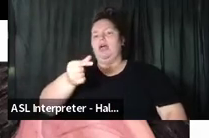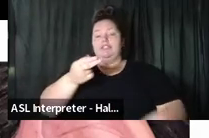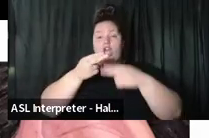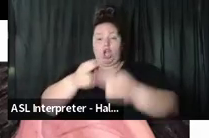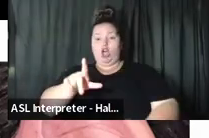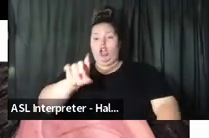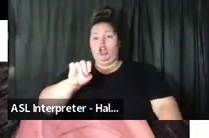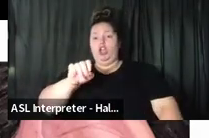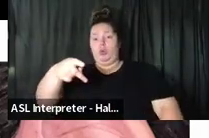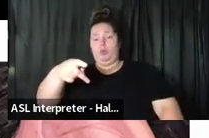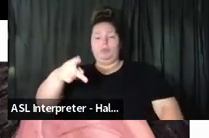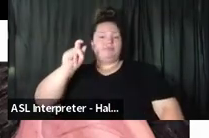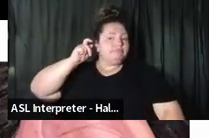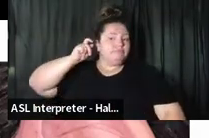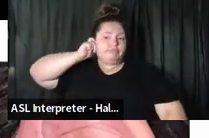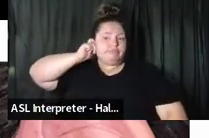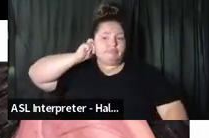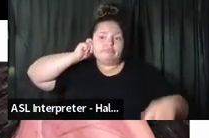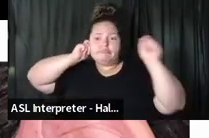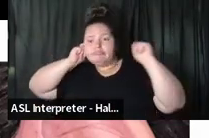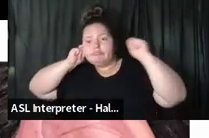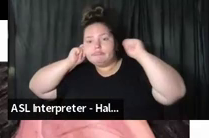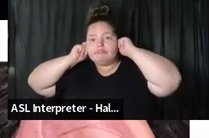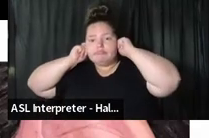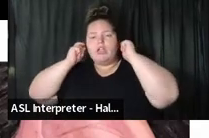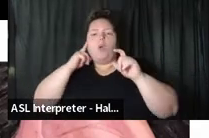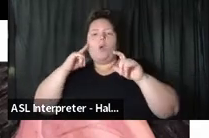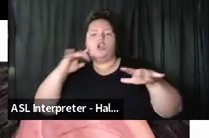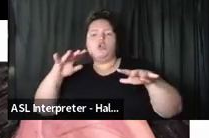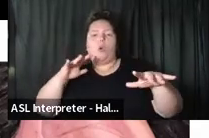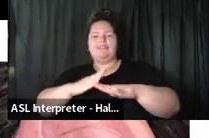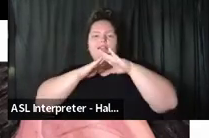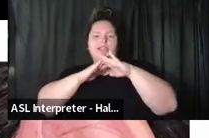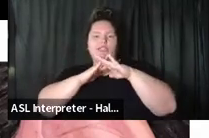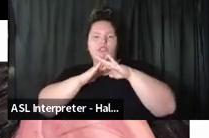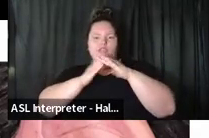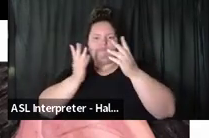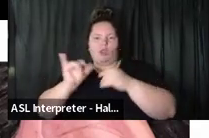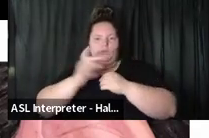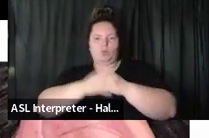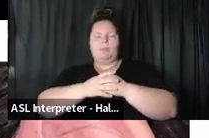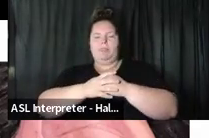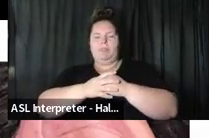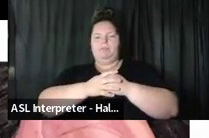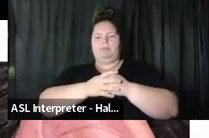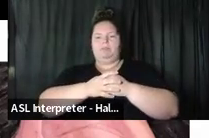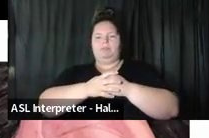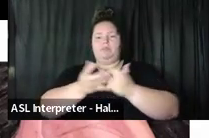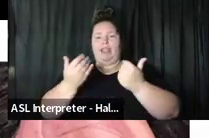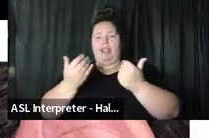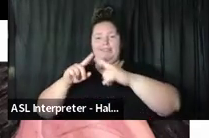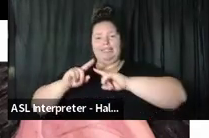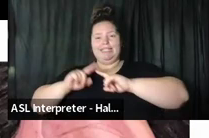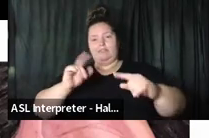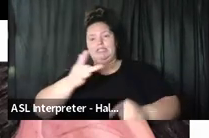into your eardrum, and they are also for noise cancellation as well. And then just having like different sensory apps